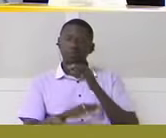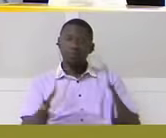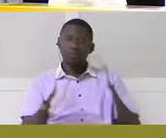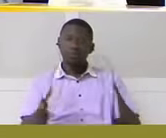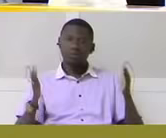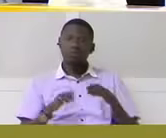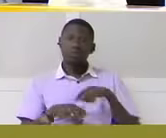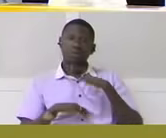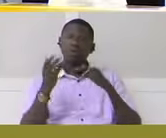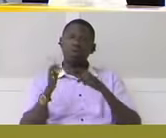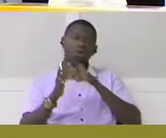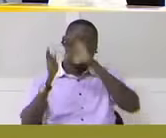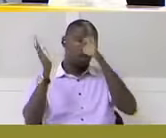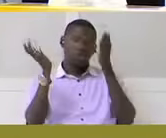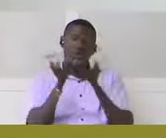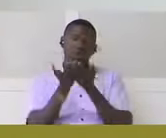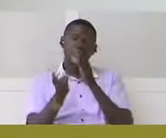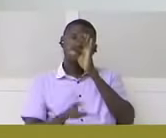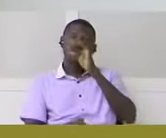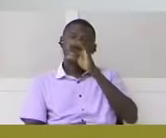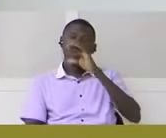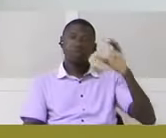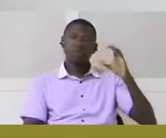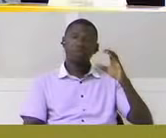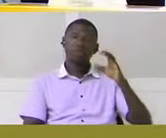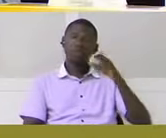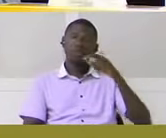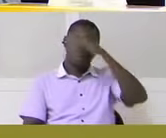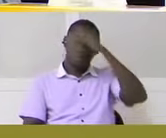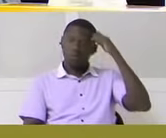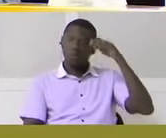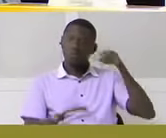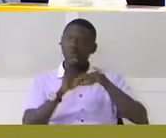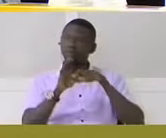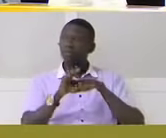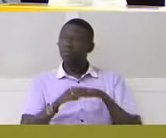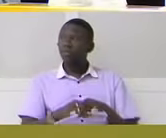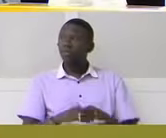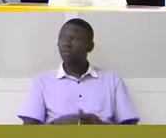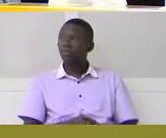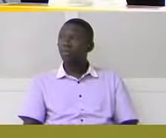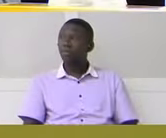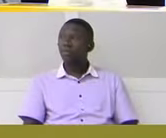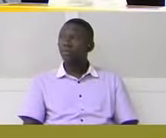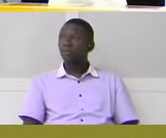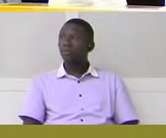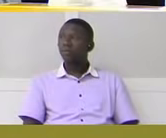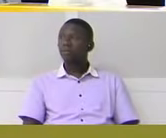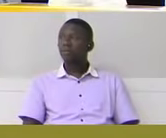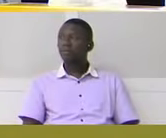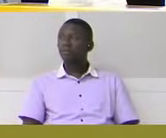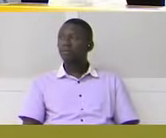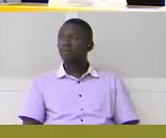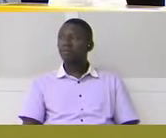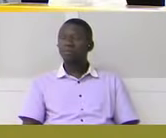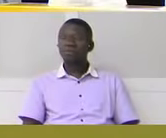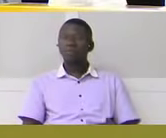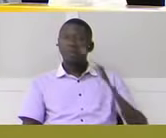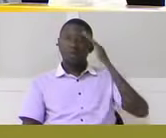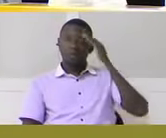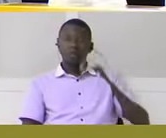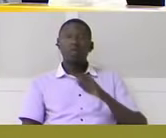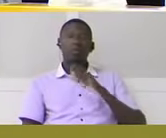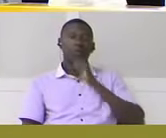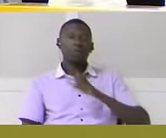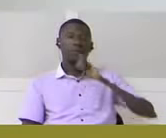baraka wa TRRC members. TRRC do ku dal be. Point of order. Thank you, thank you, Mr.